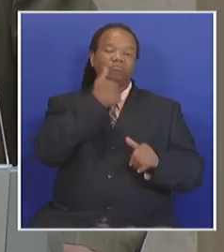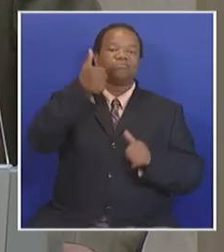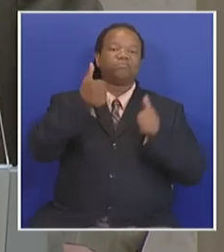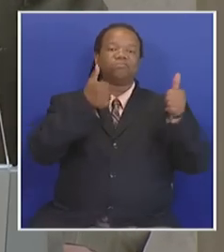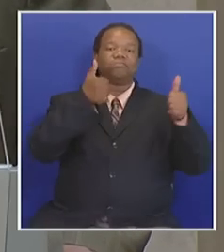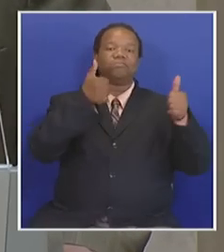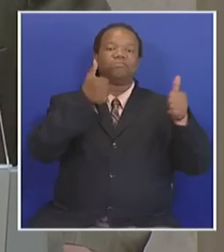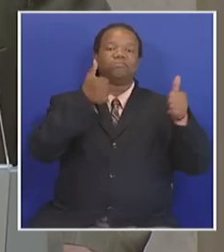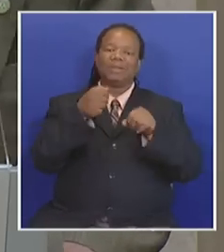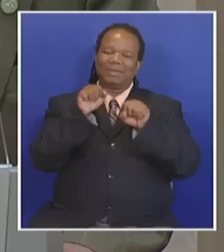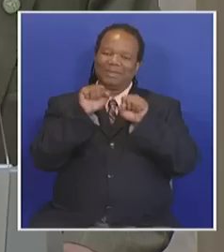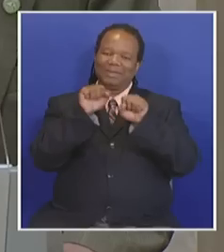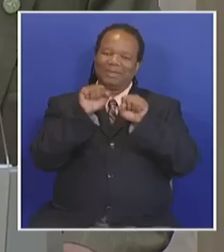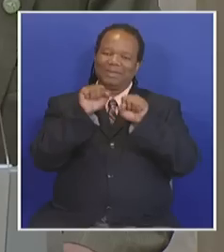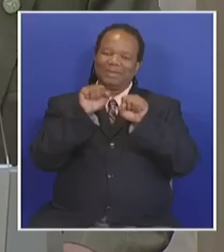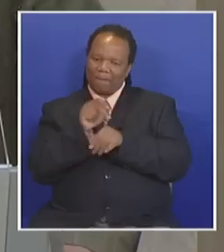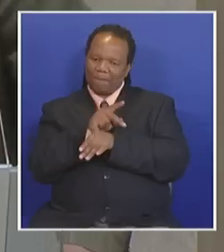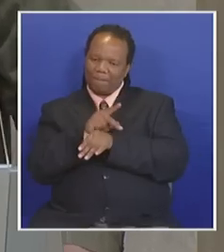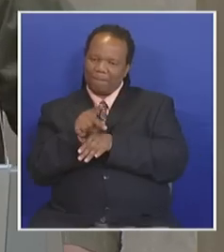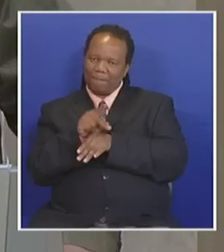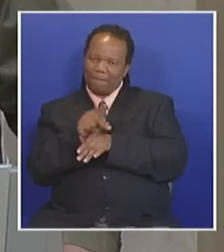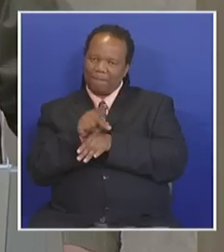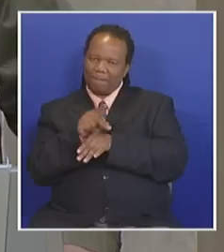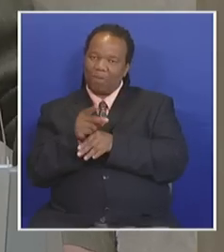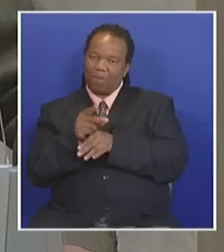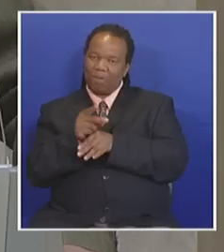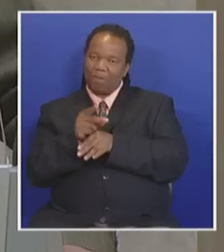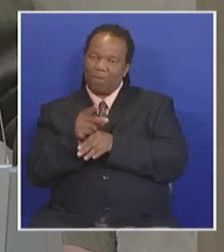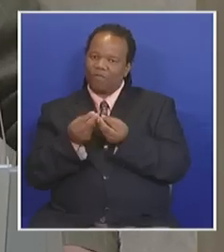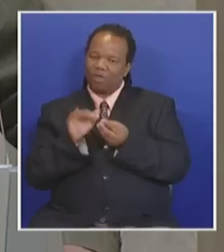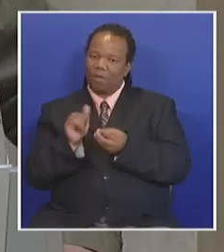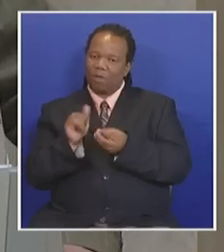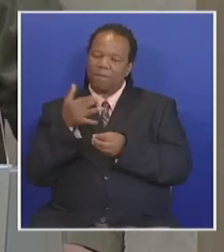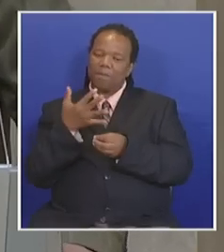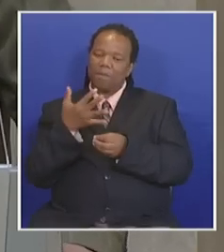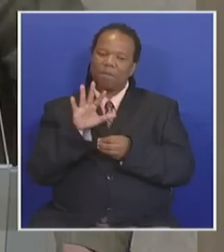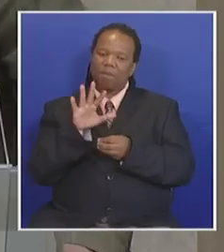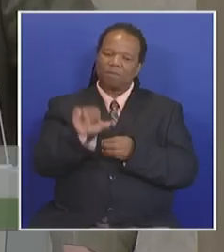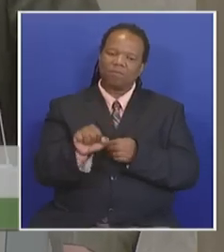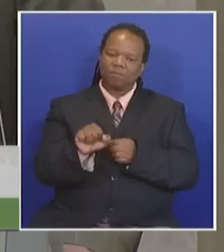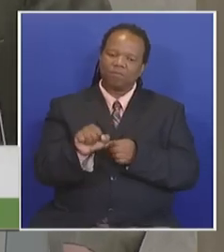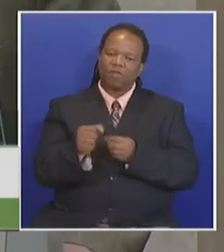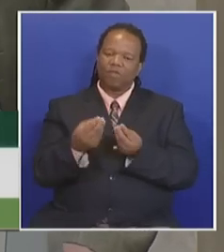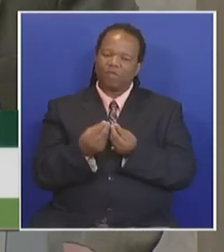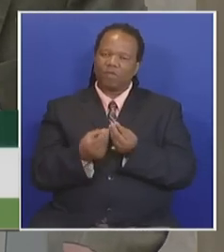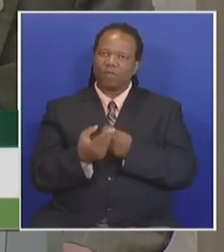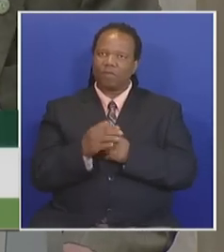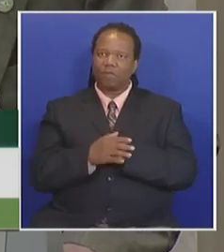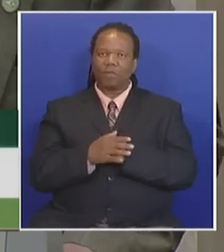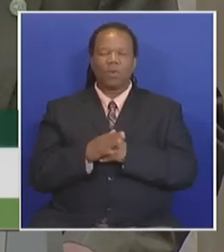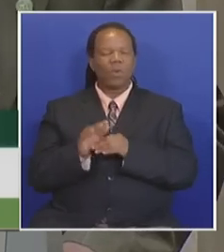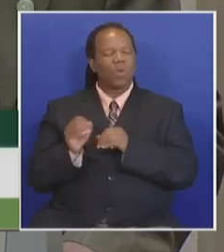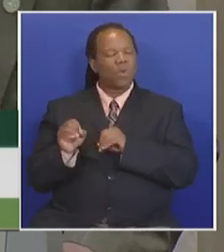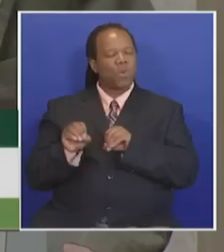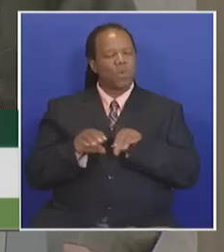institutionalized conquest of dispossession of the indigenous people of this country. This painful history